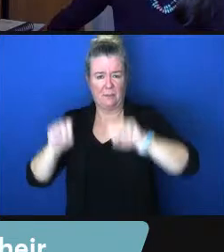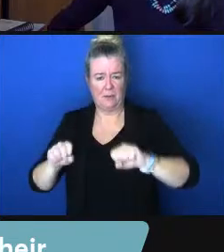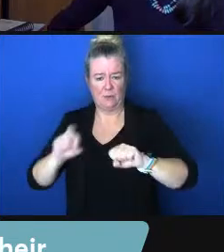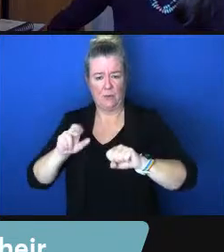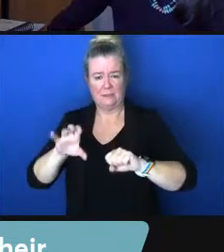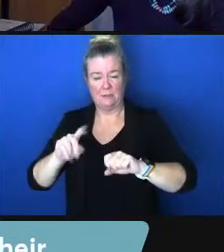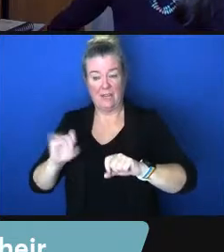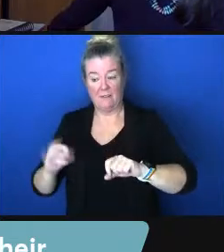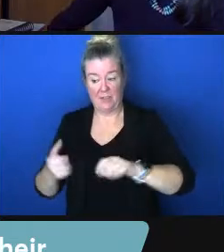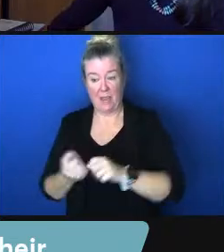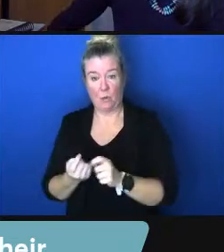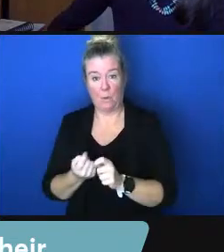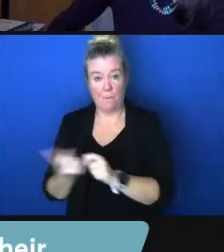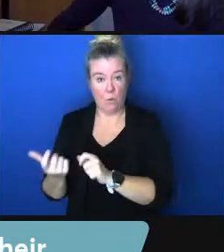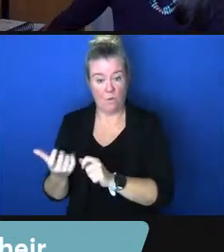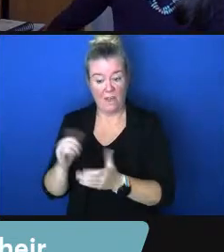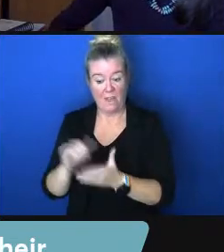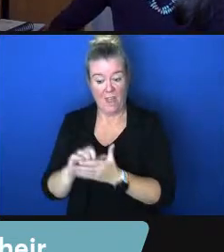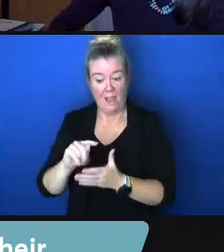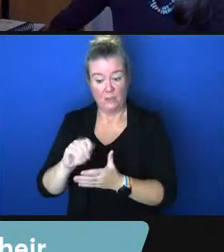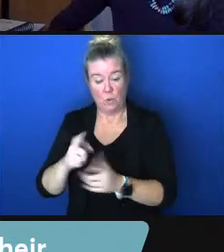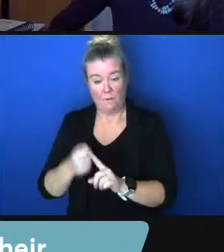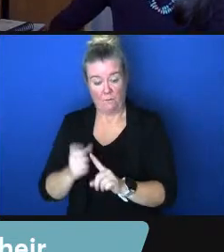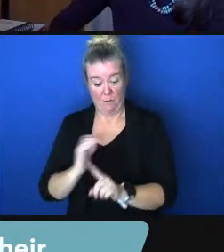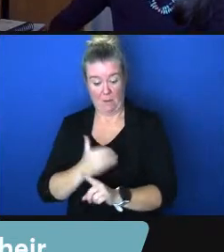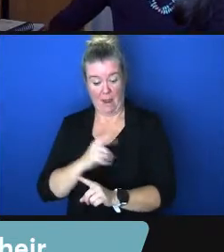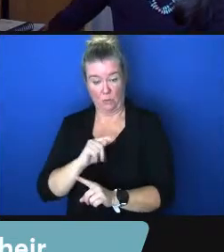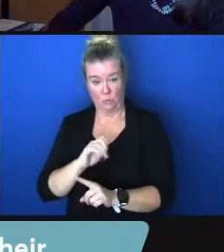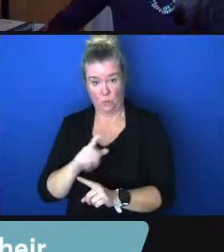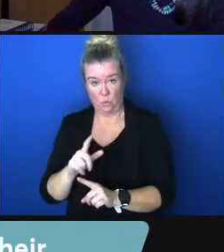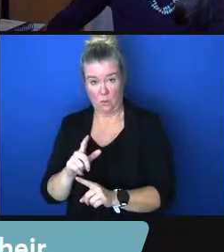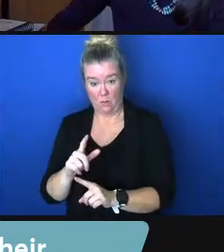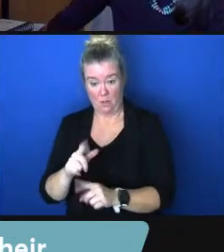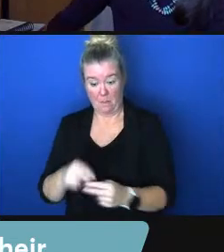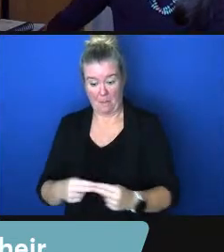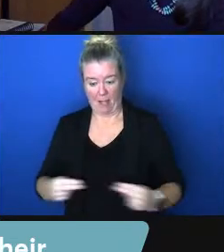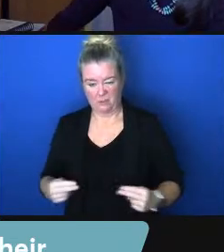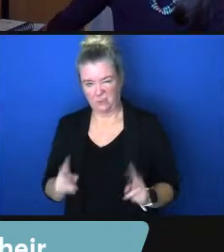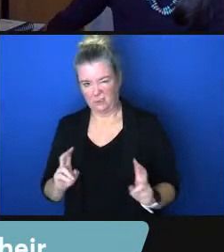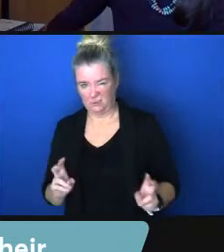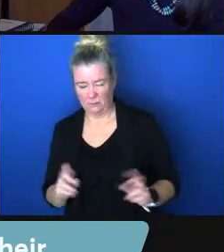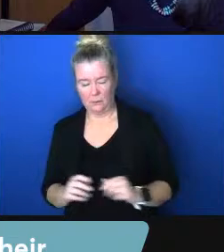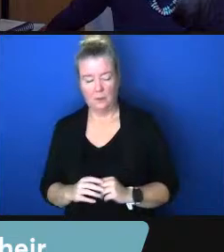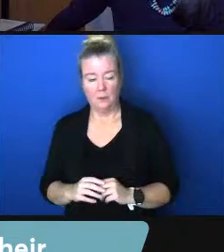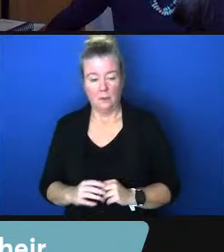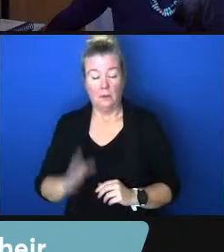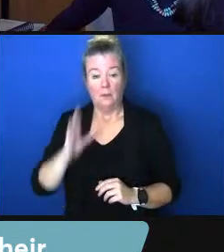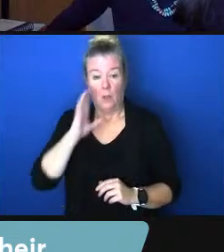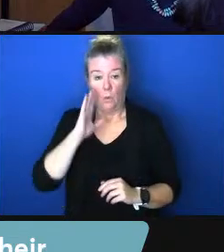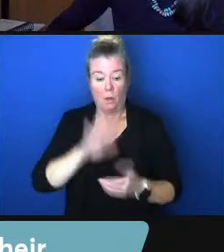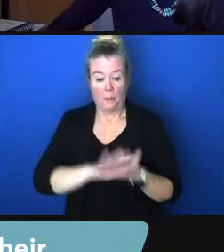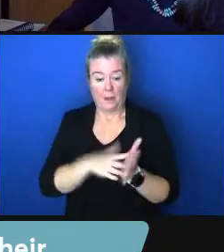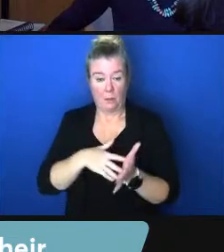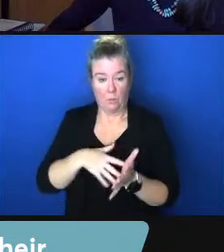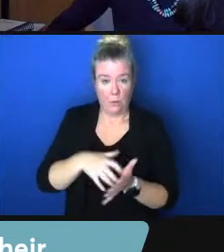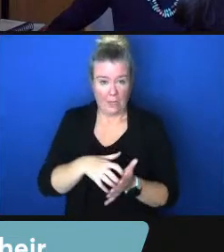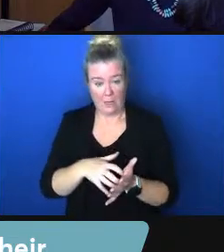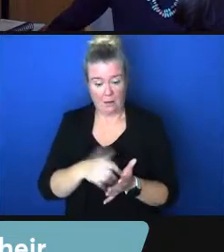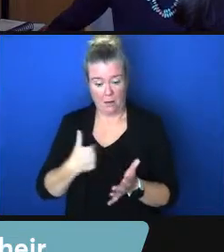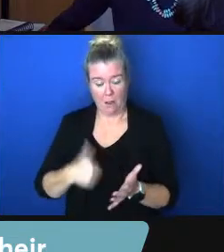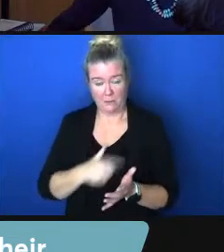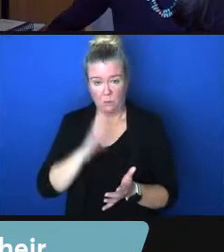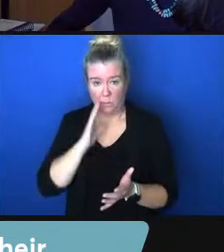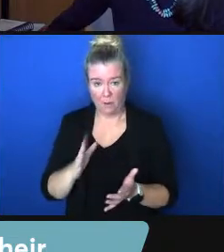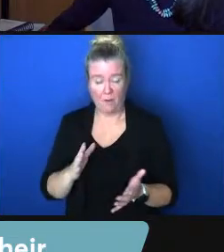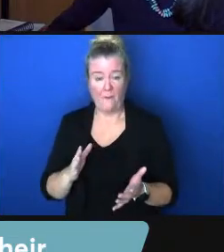they remove that tool from our tool belt, if you will, it will cripple us. And that's, again, I